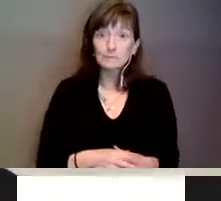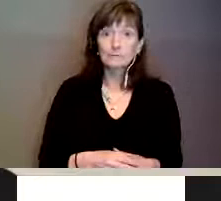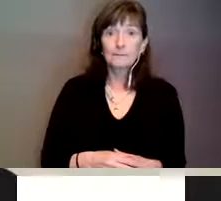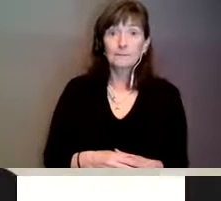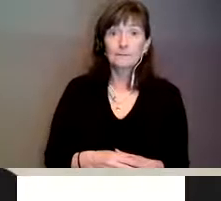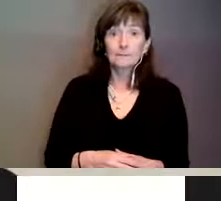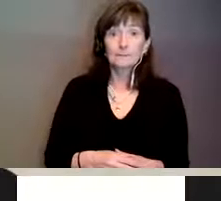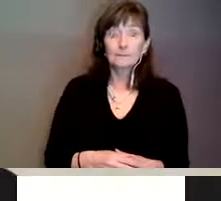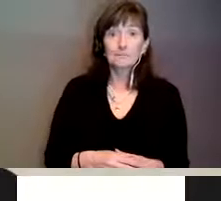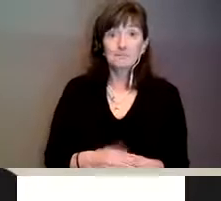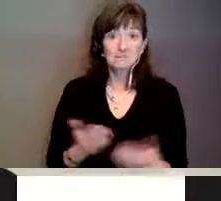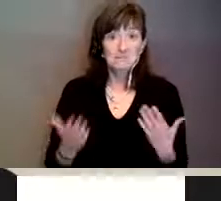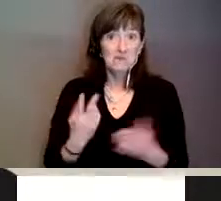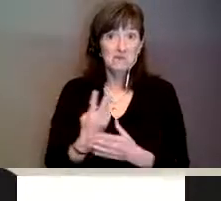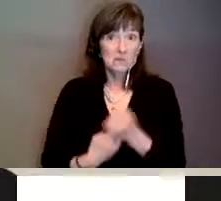Probably both of them.